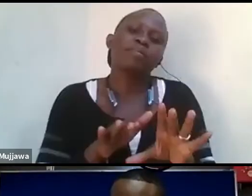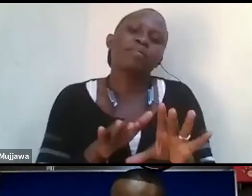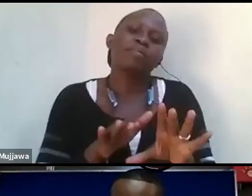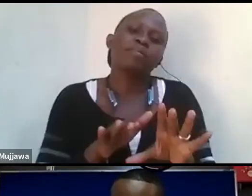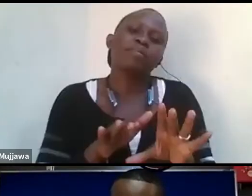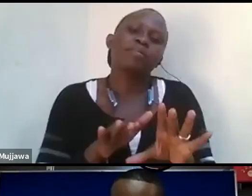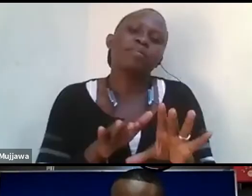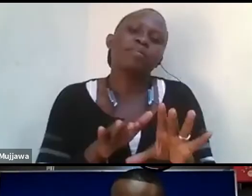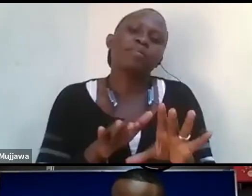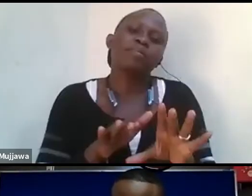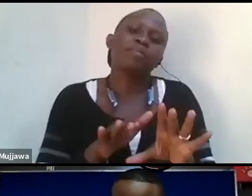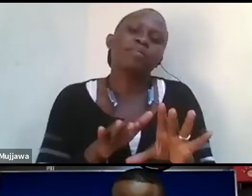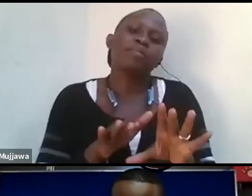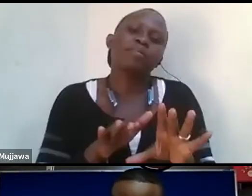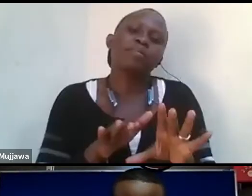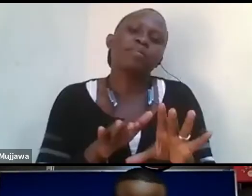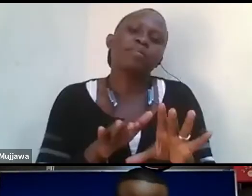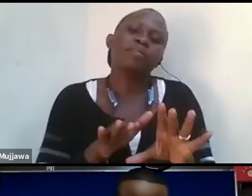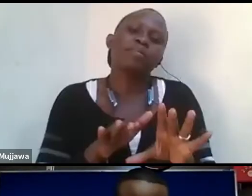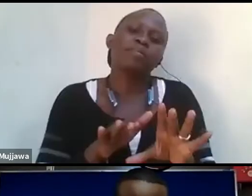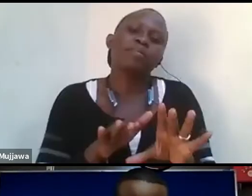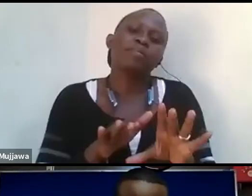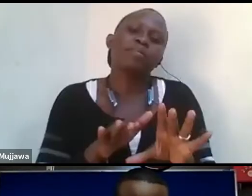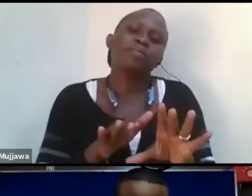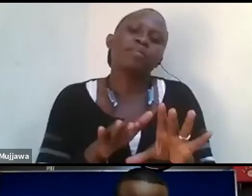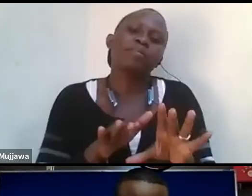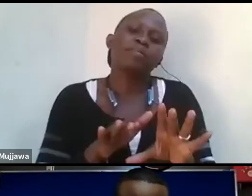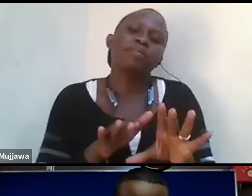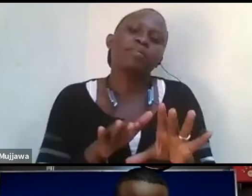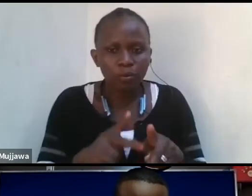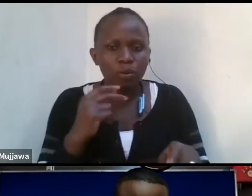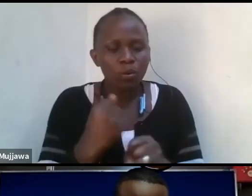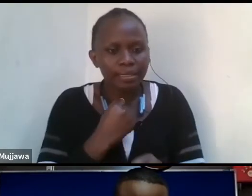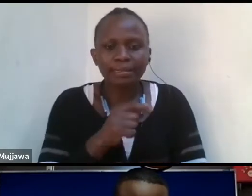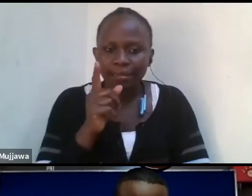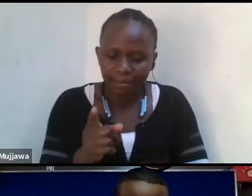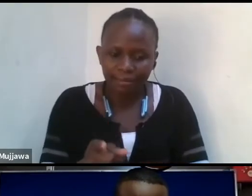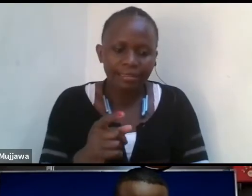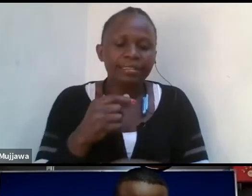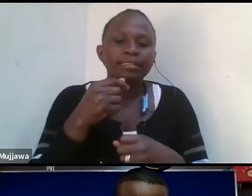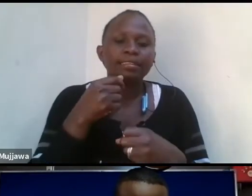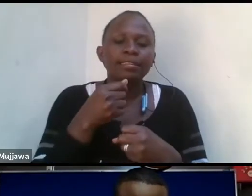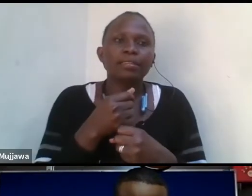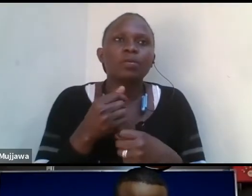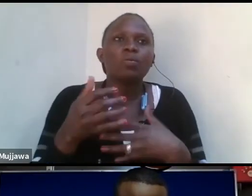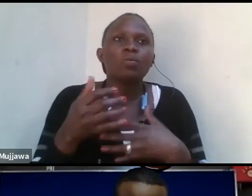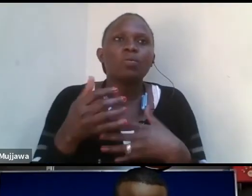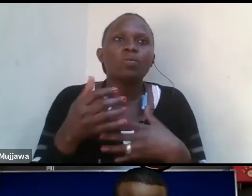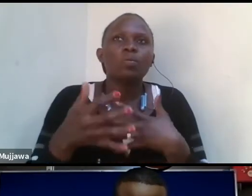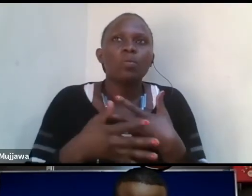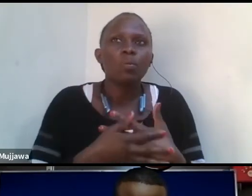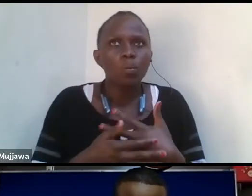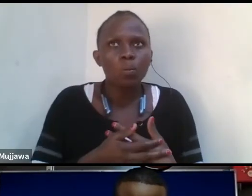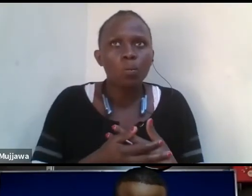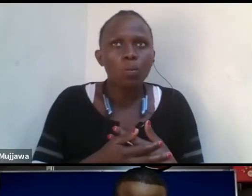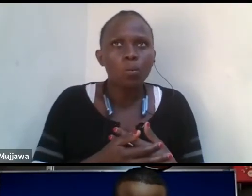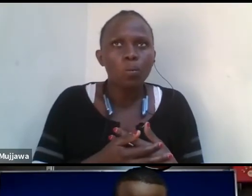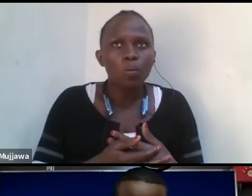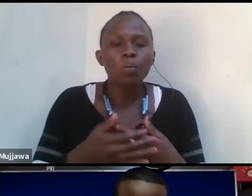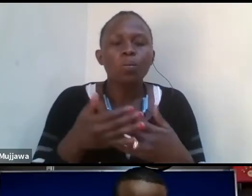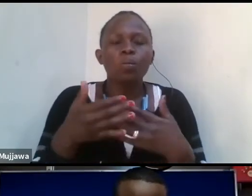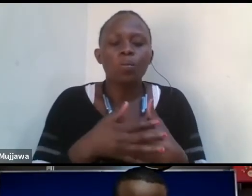there's a possibility that this could then grow, it could snowball into something a lot bigger that we would like to avoid. So there's also that aspect. In